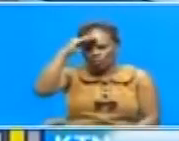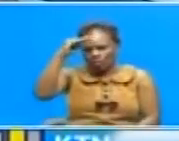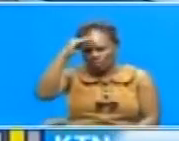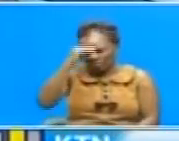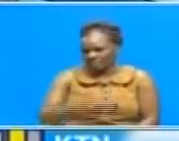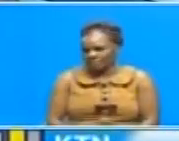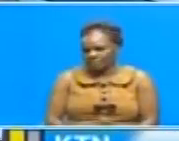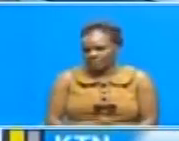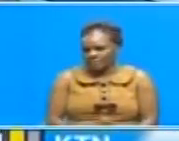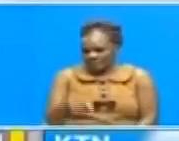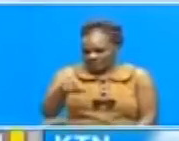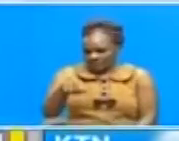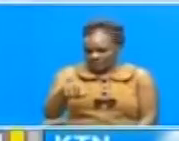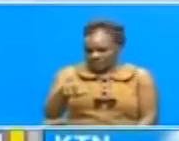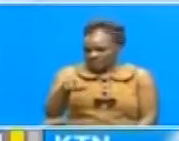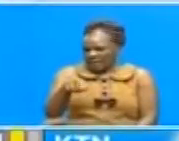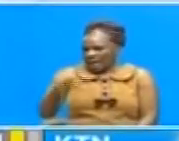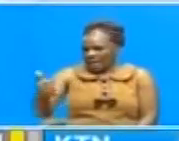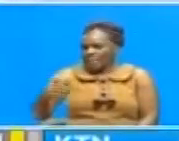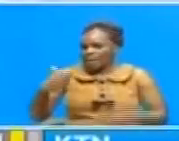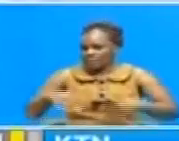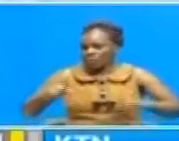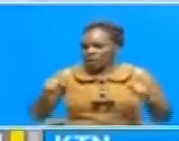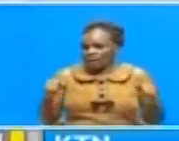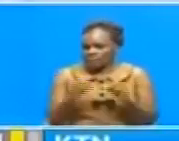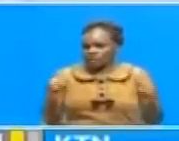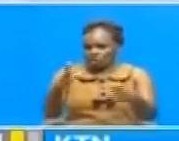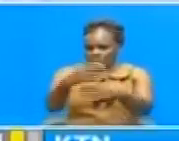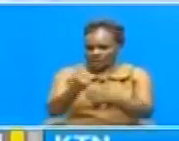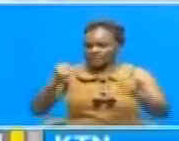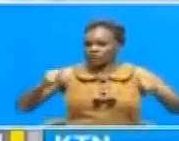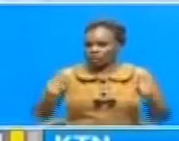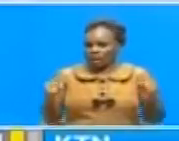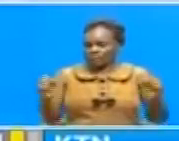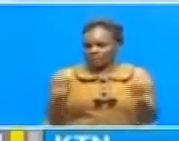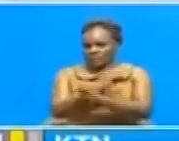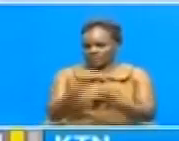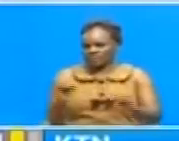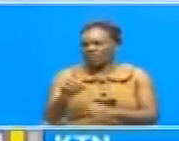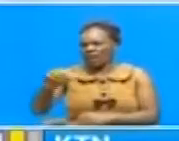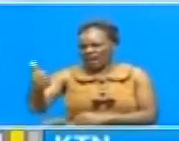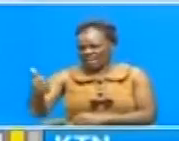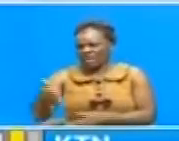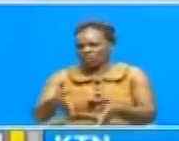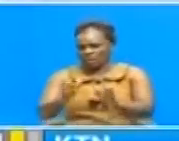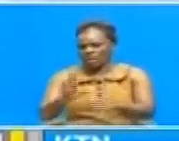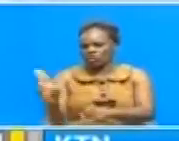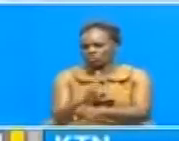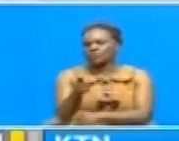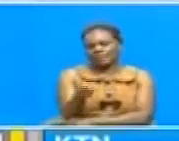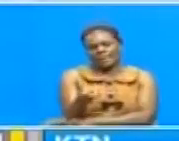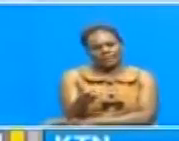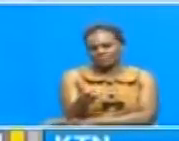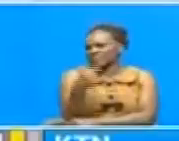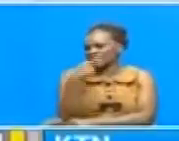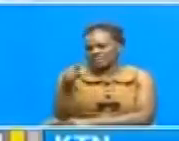Obviously, the brewers themselves are not very happy about them losing their property. Some of the methods that have been employed, they